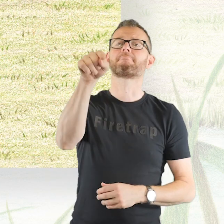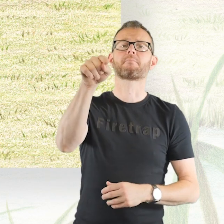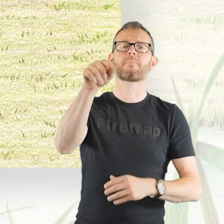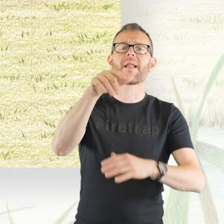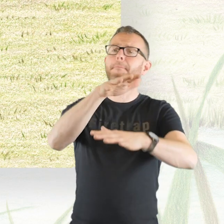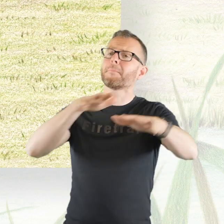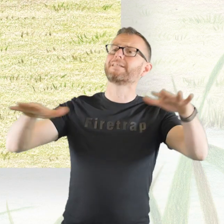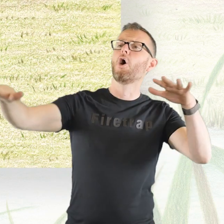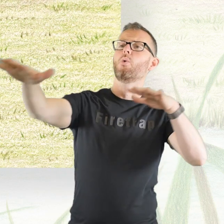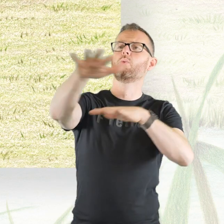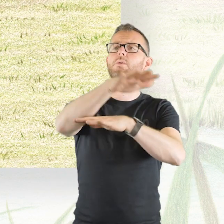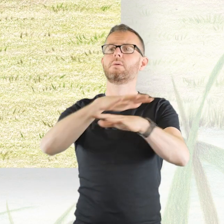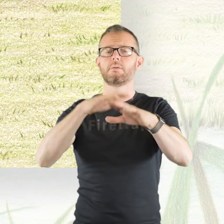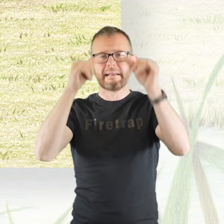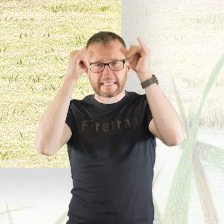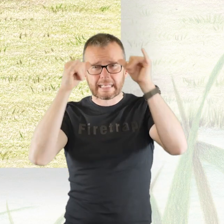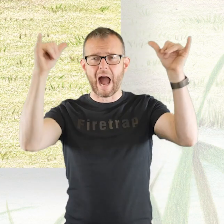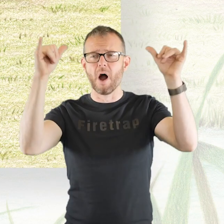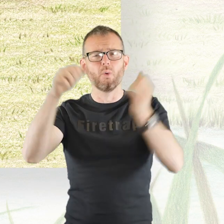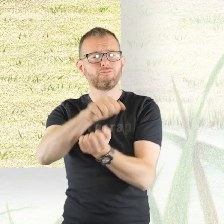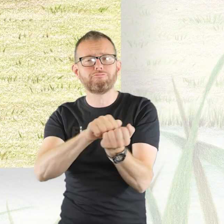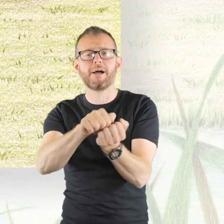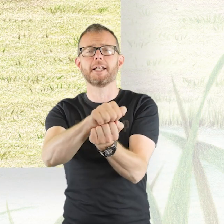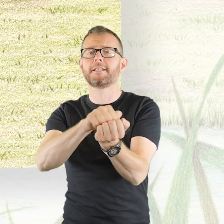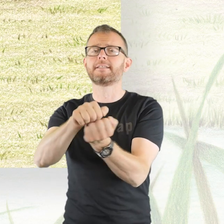Cows were grazing in the meadows.